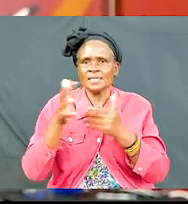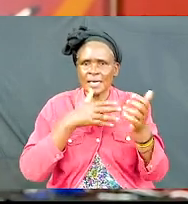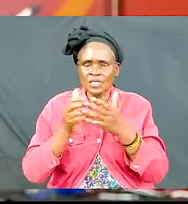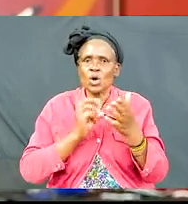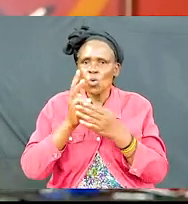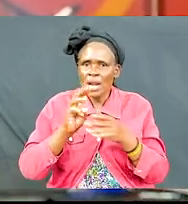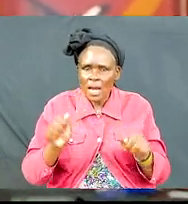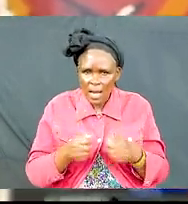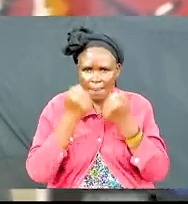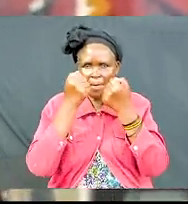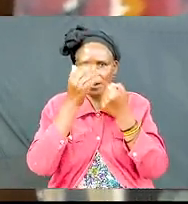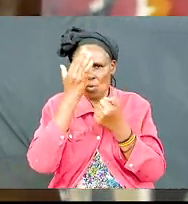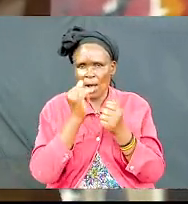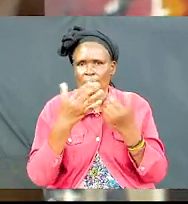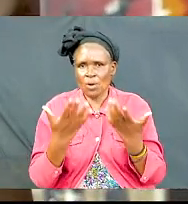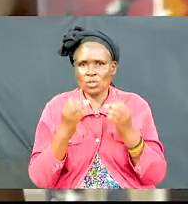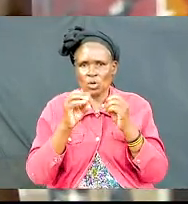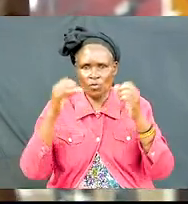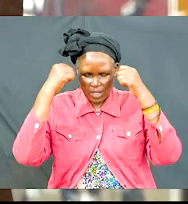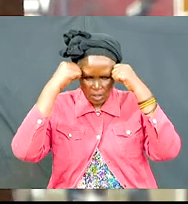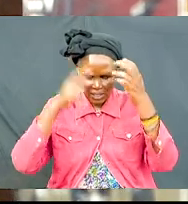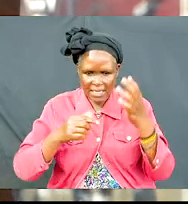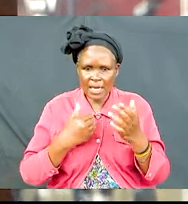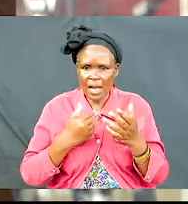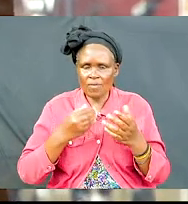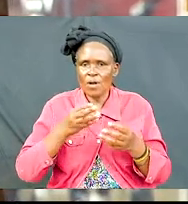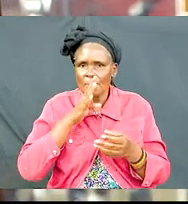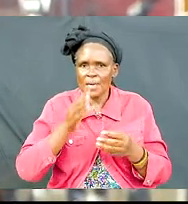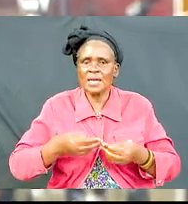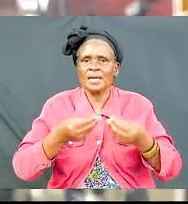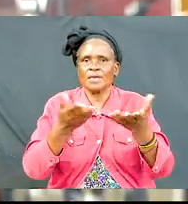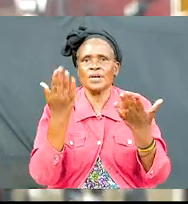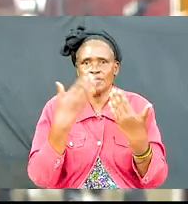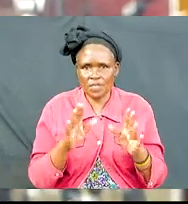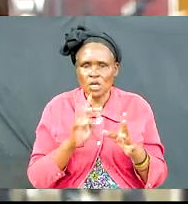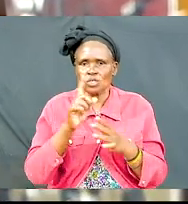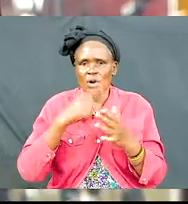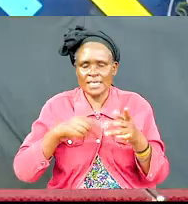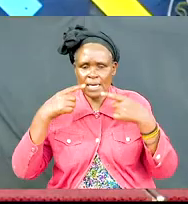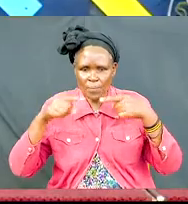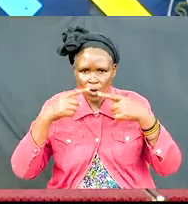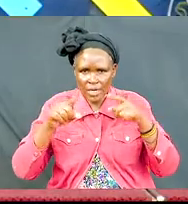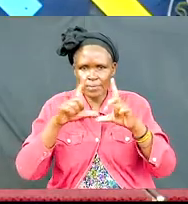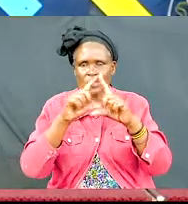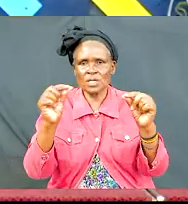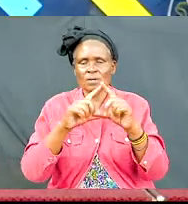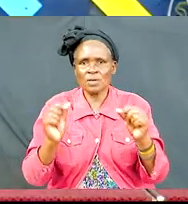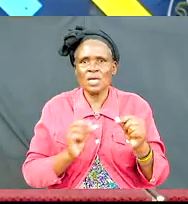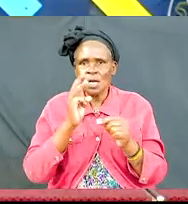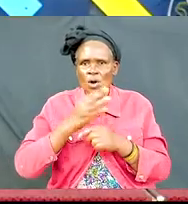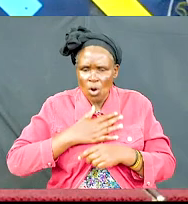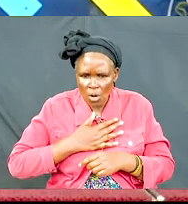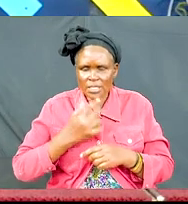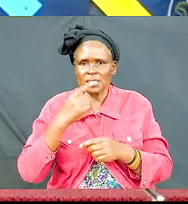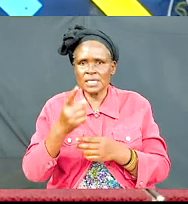happened because of the knowledge that they've been given. So as they proclaimed the gospel, they could honestly tell